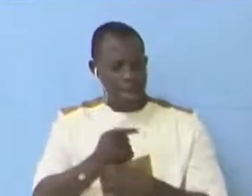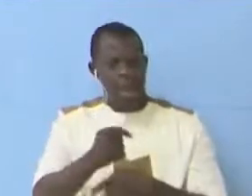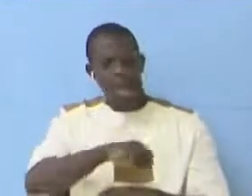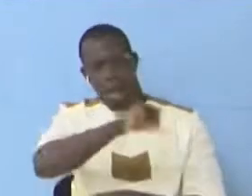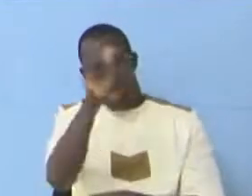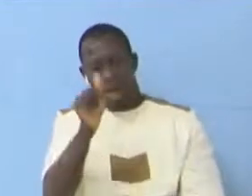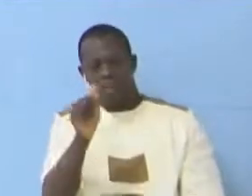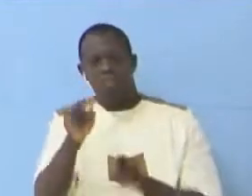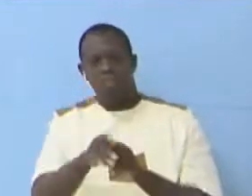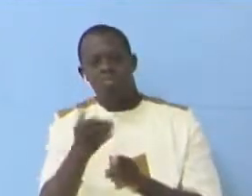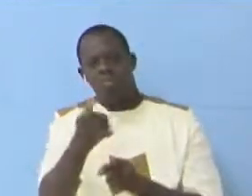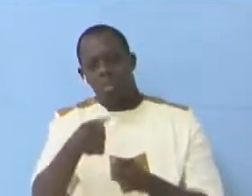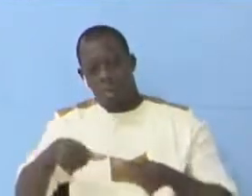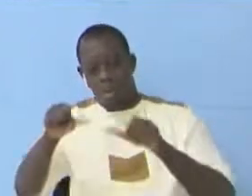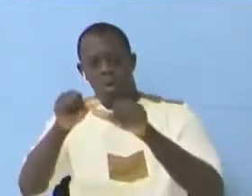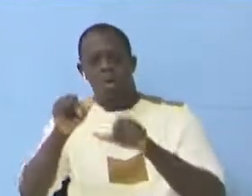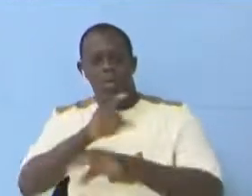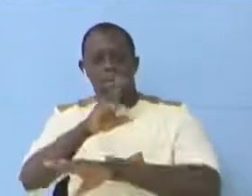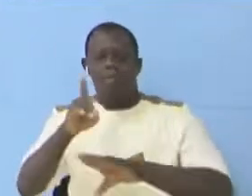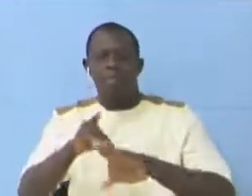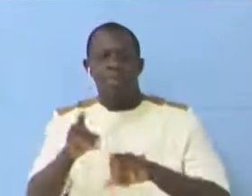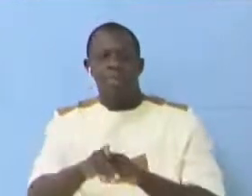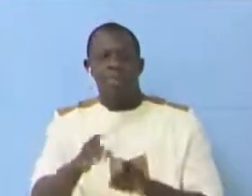is either a police station